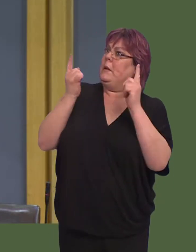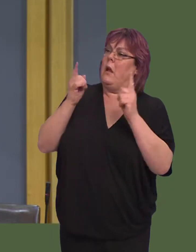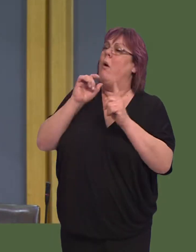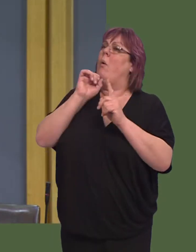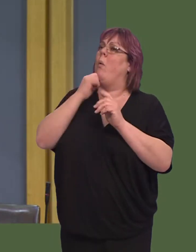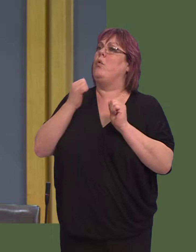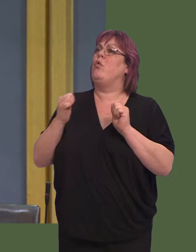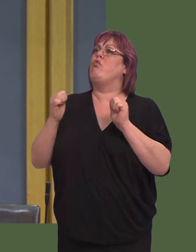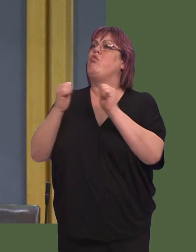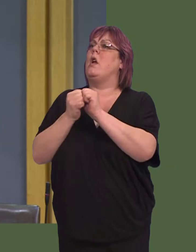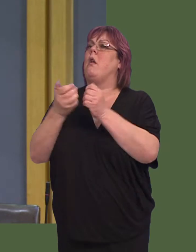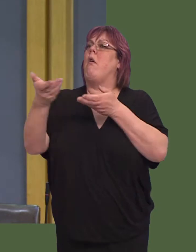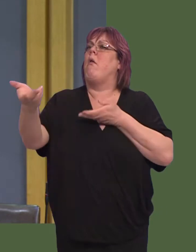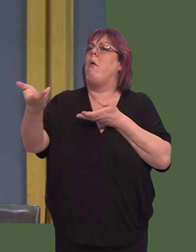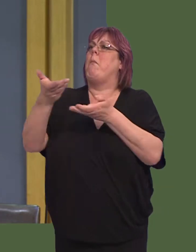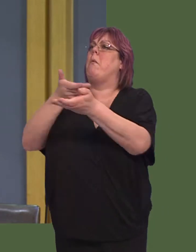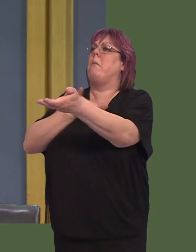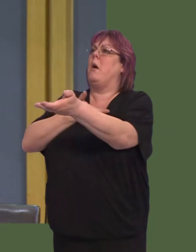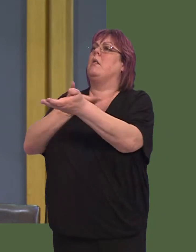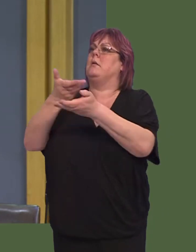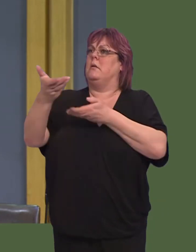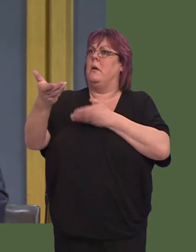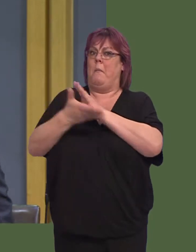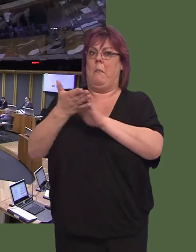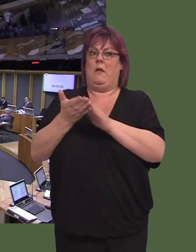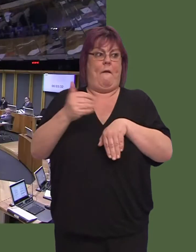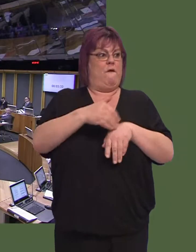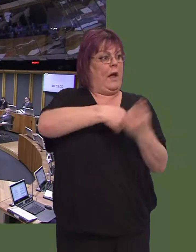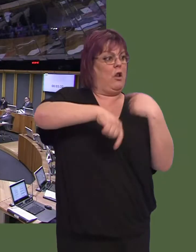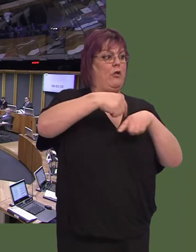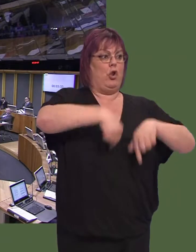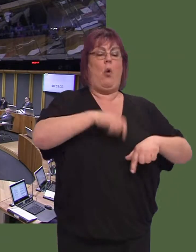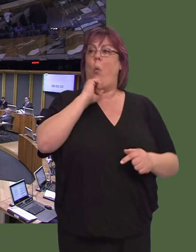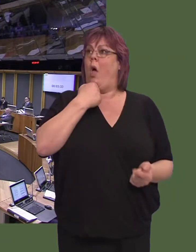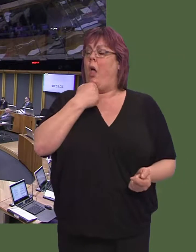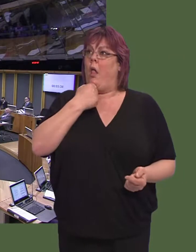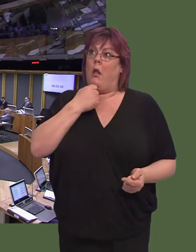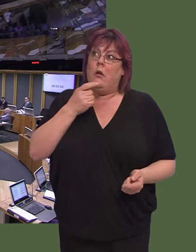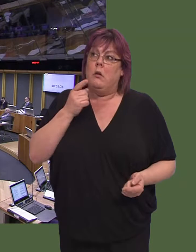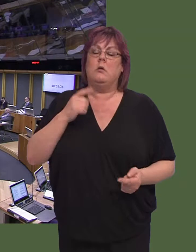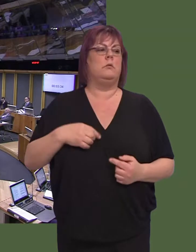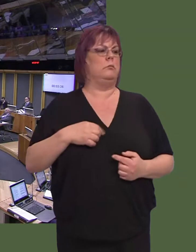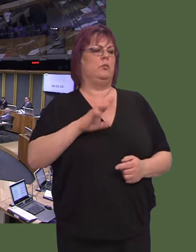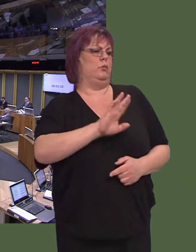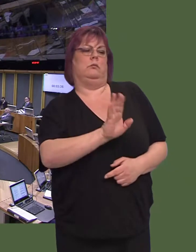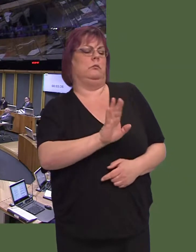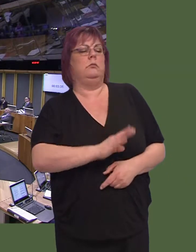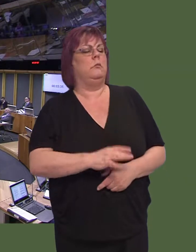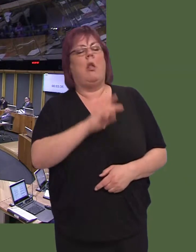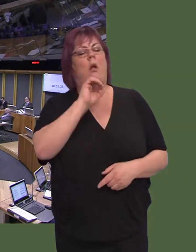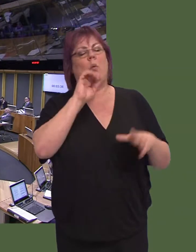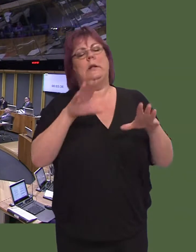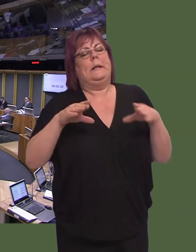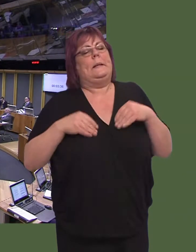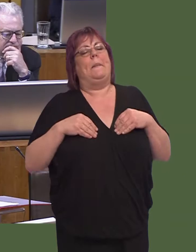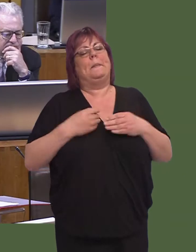he isn't about to agree to a compromise which will have a negative impact on the Welsh Constitution. No, that